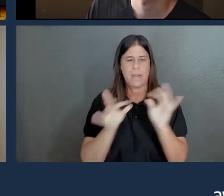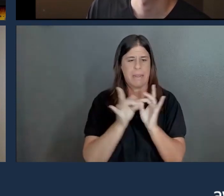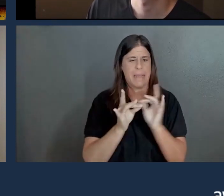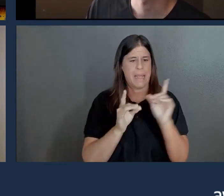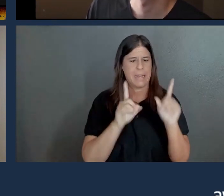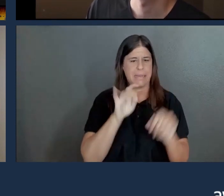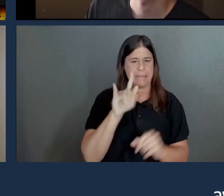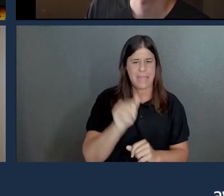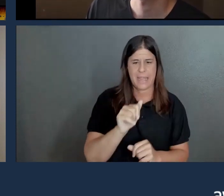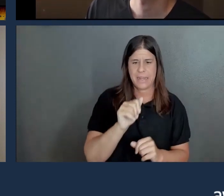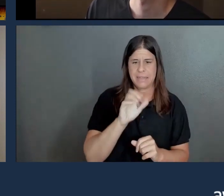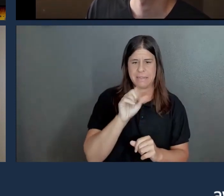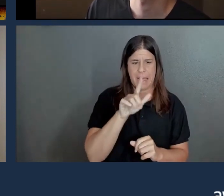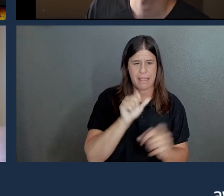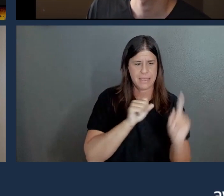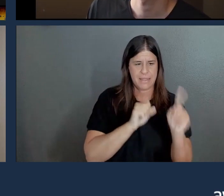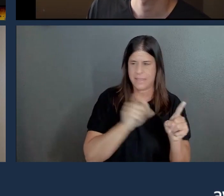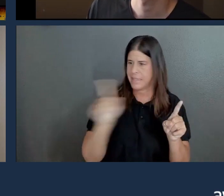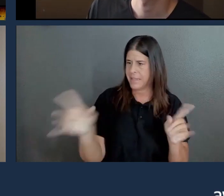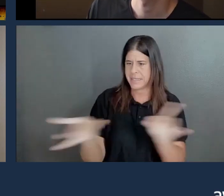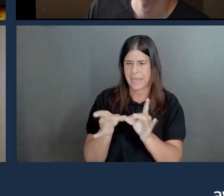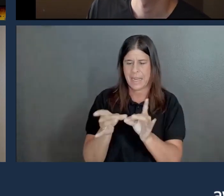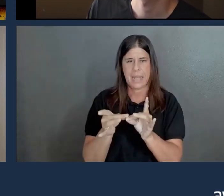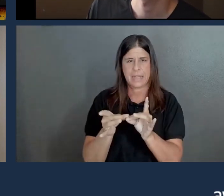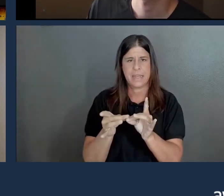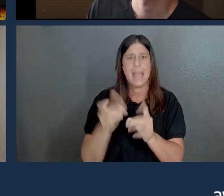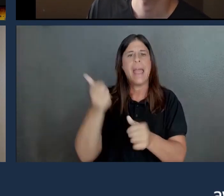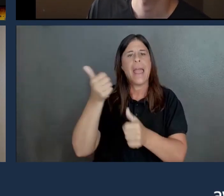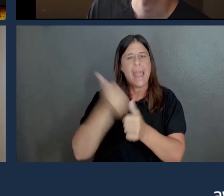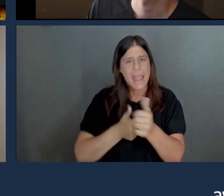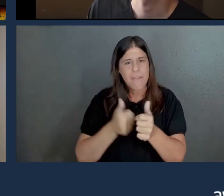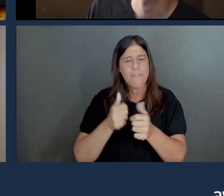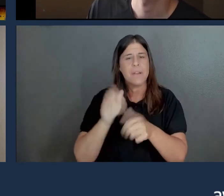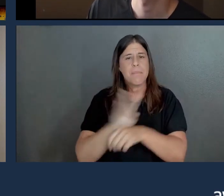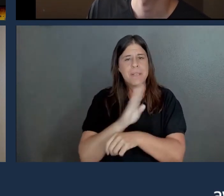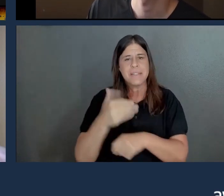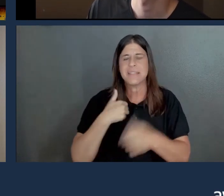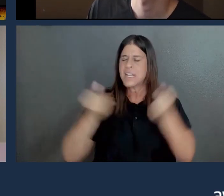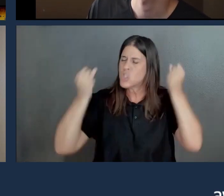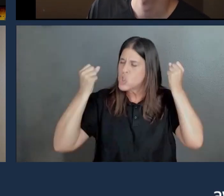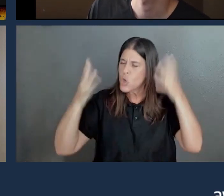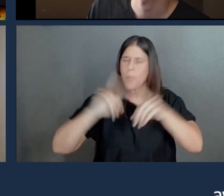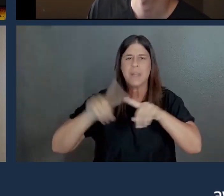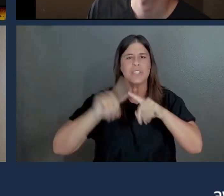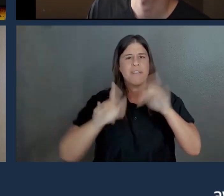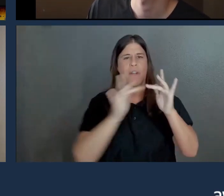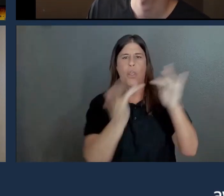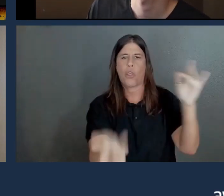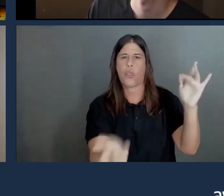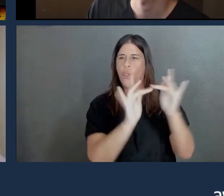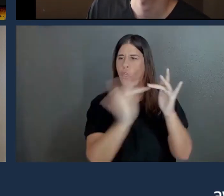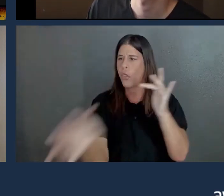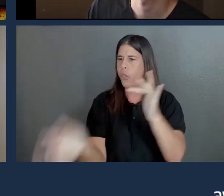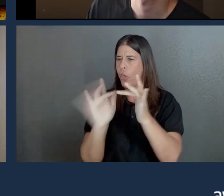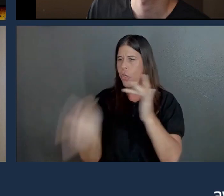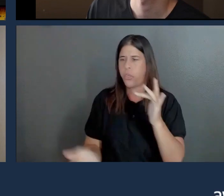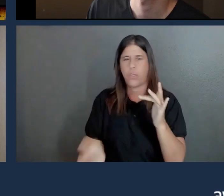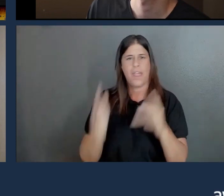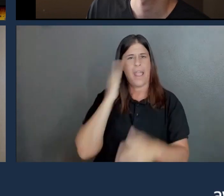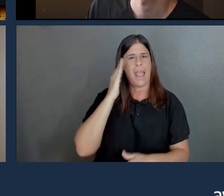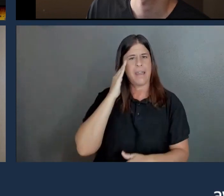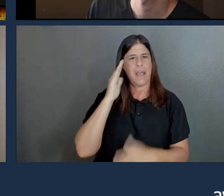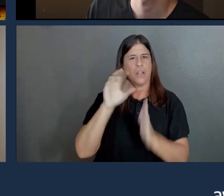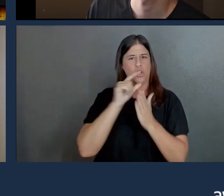silos together. So it's really common. A lot, every enterprise has tons of different disconnected data sets, and knowledge graphs are all about